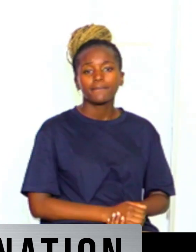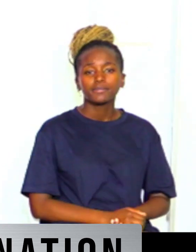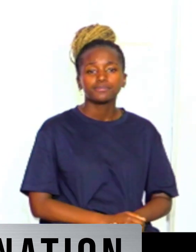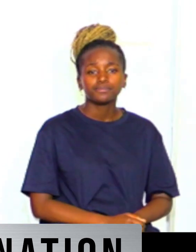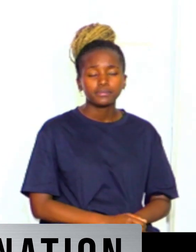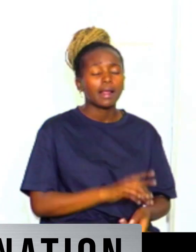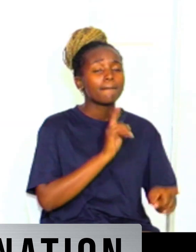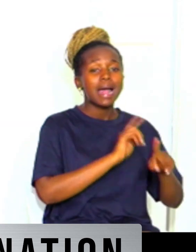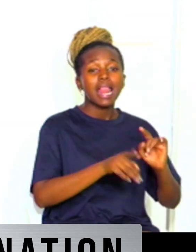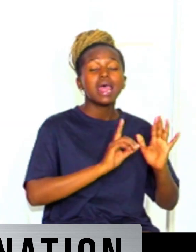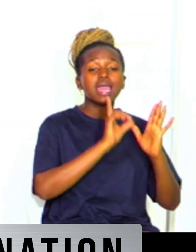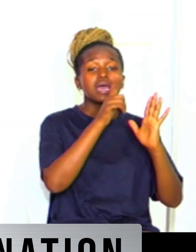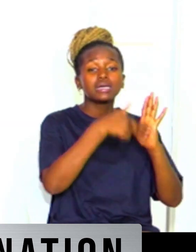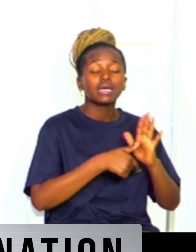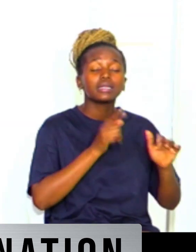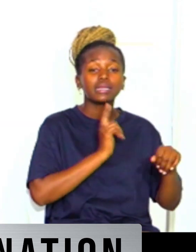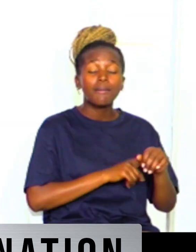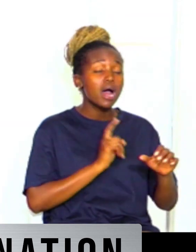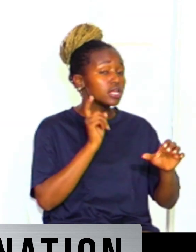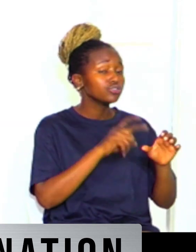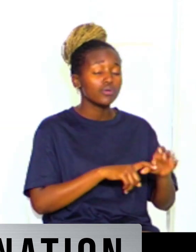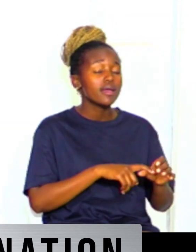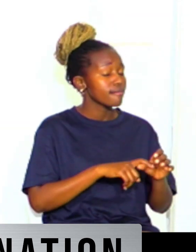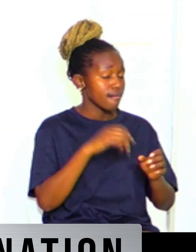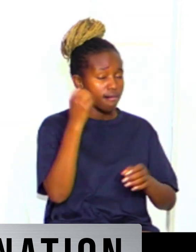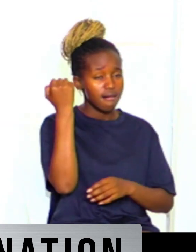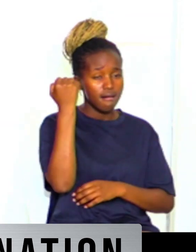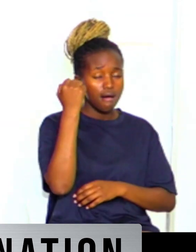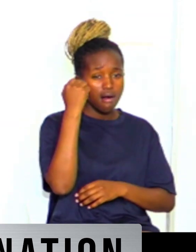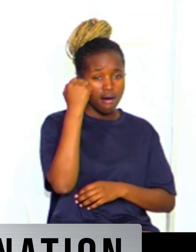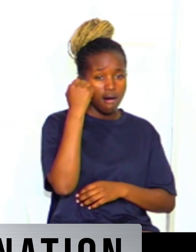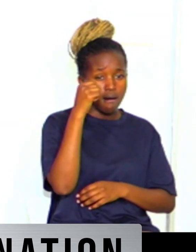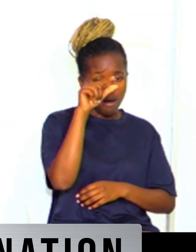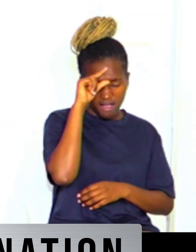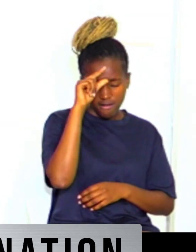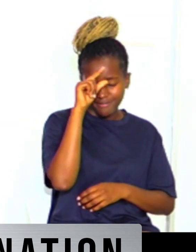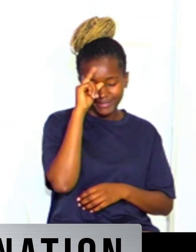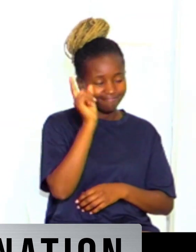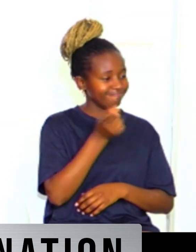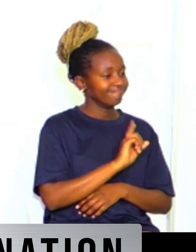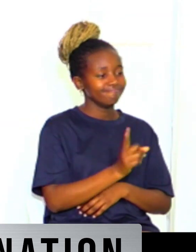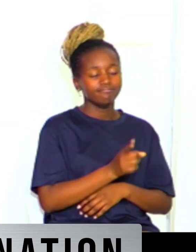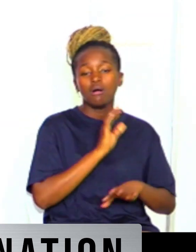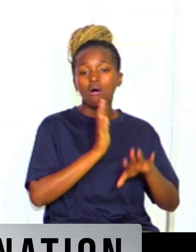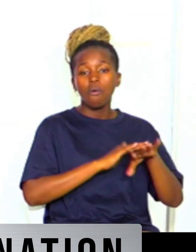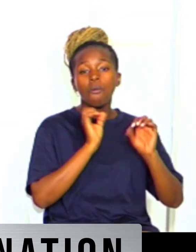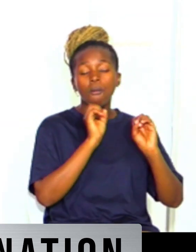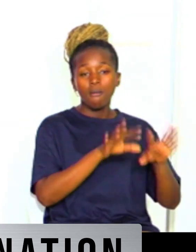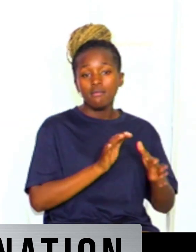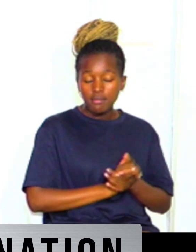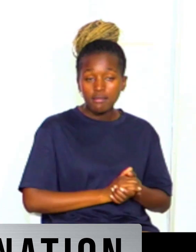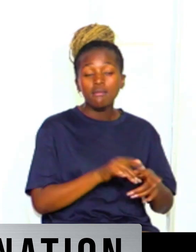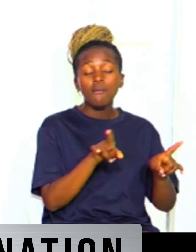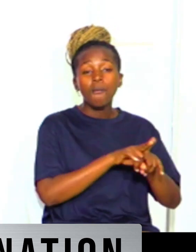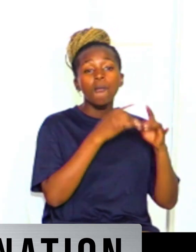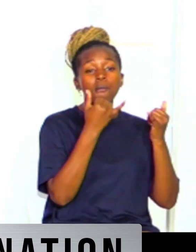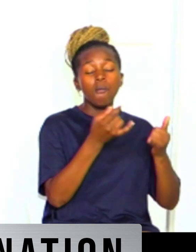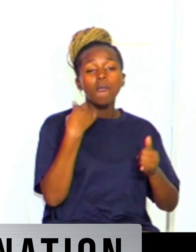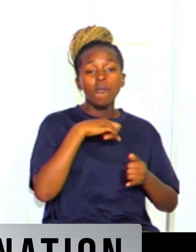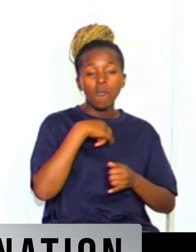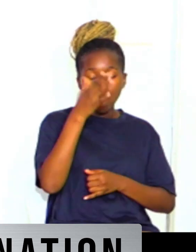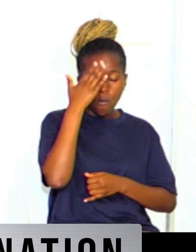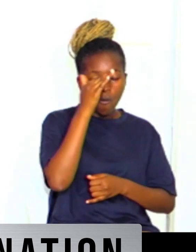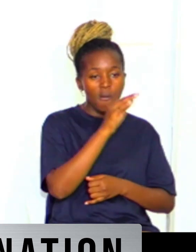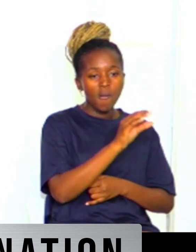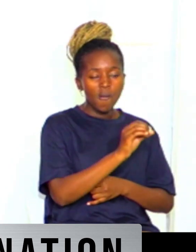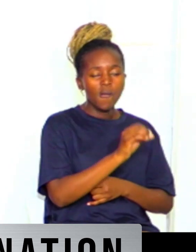When you aliingia kwa serikali, right now as you are talking, that part of ODM is in the government. And you know very well that most of the people don't like whatever